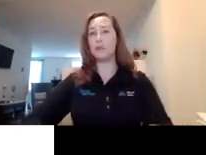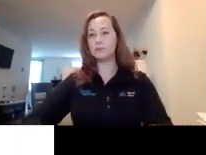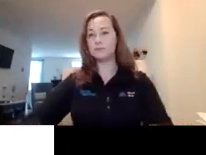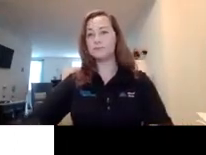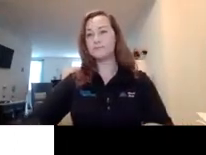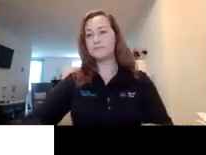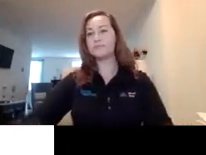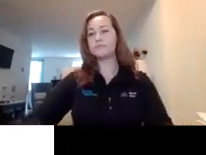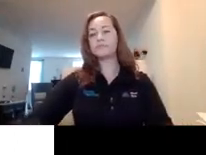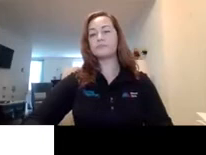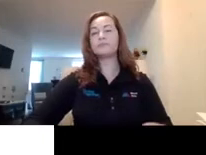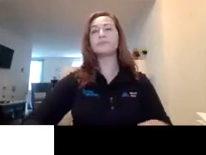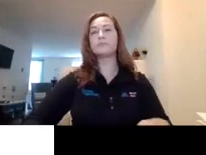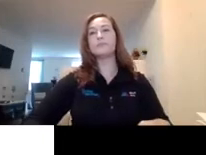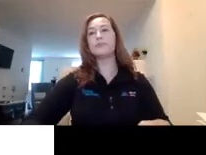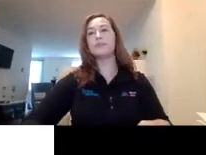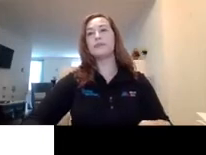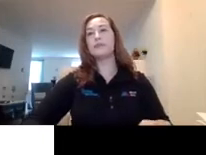as well.